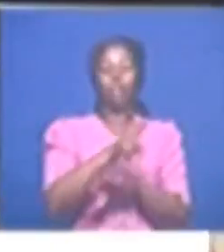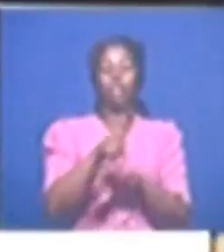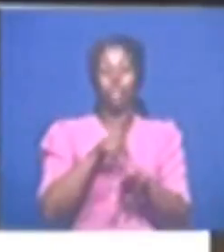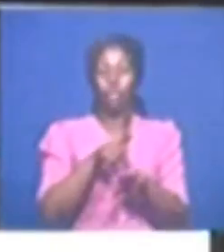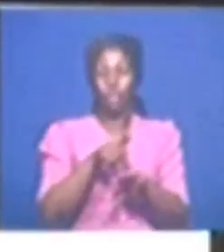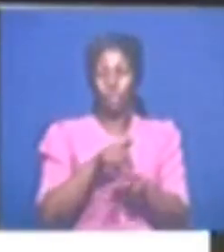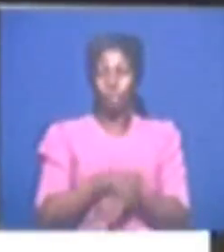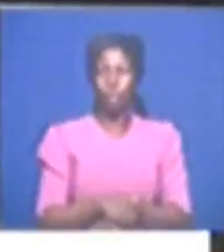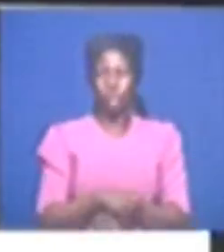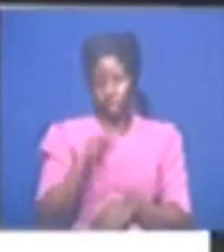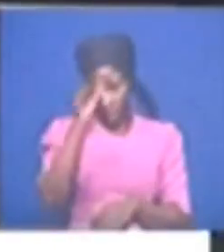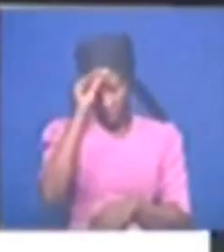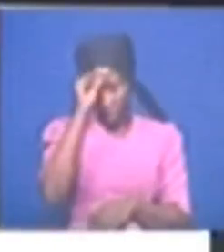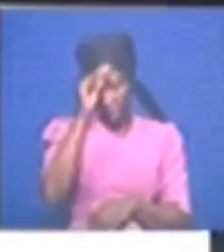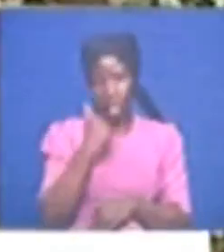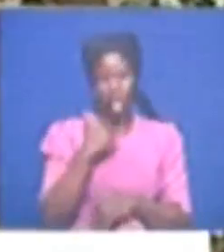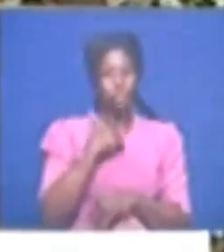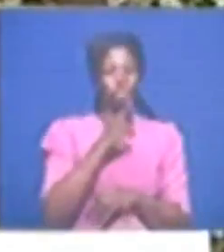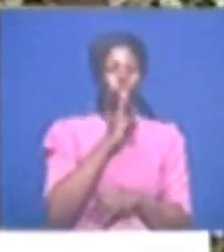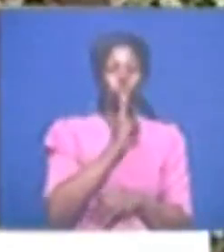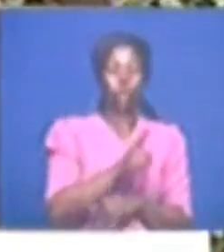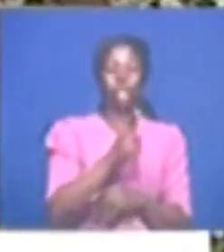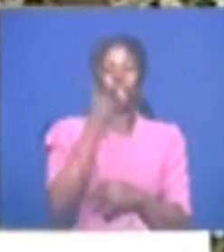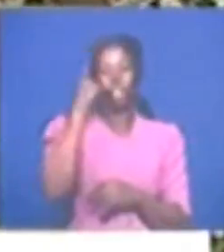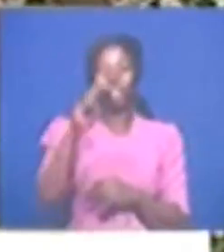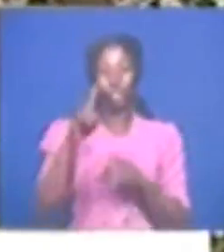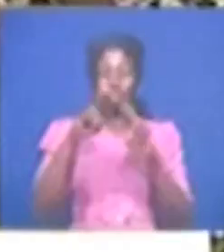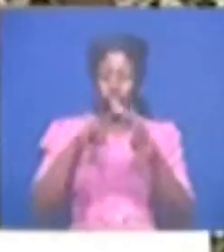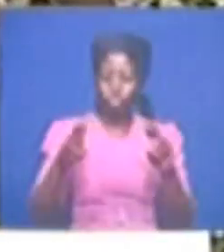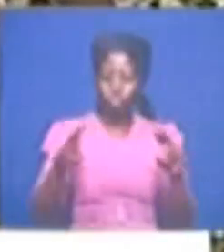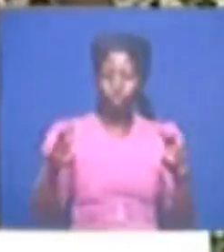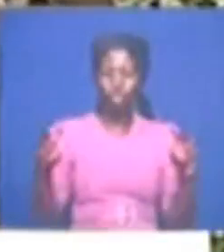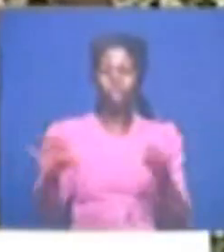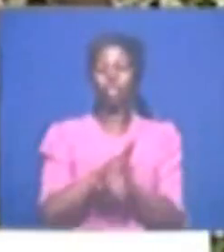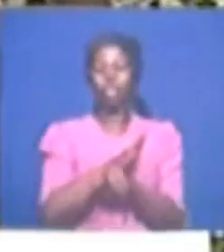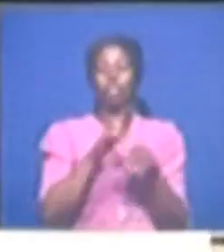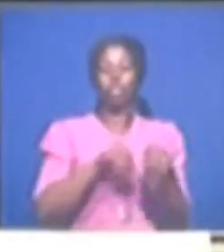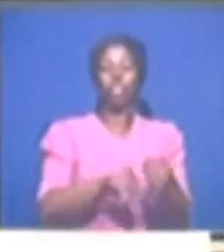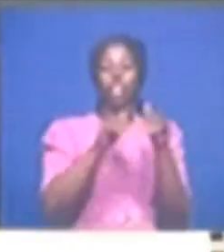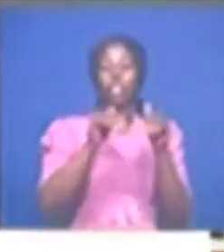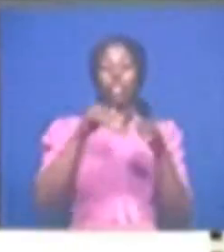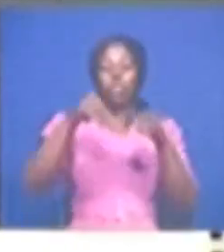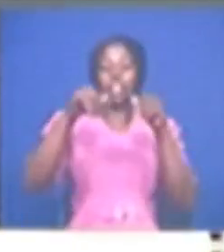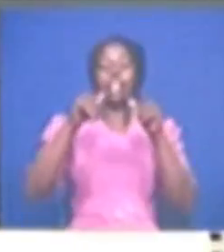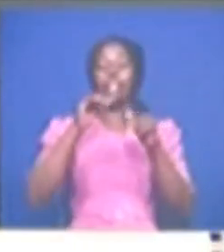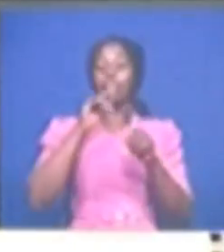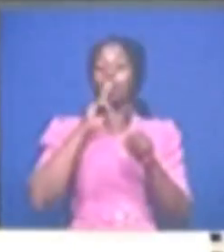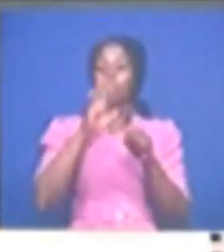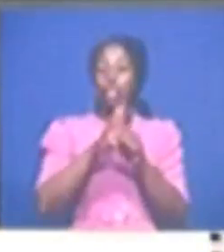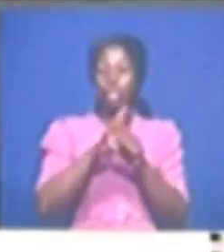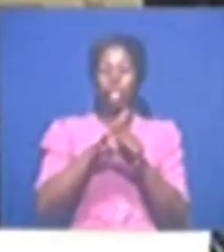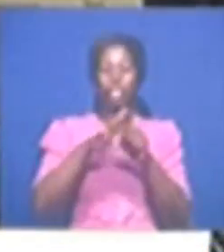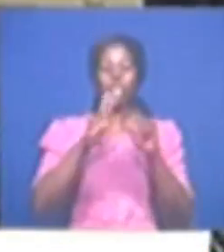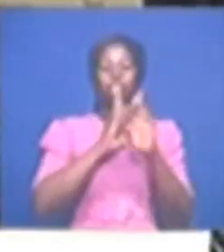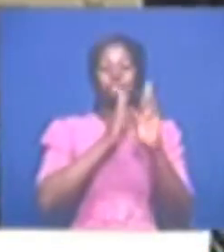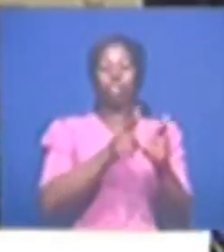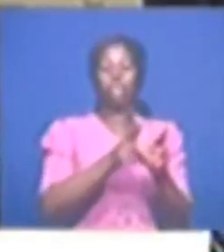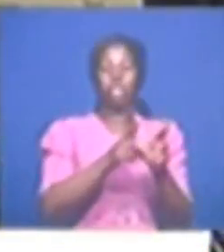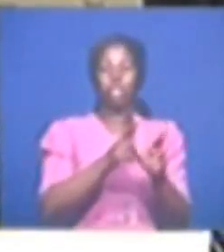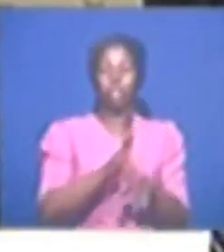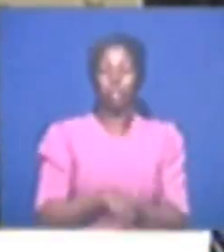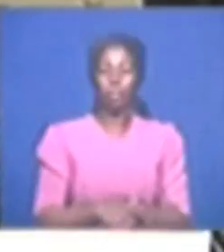on the security personnel, ordering for an overhaul following a quality assurance report that revealed security gaps. The